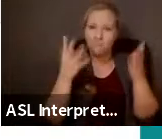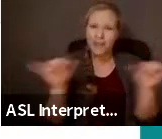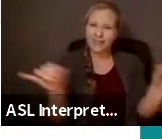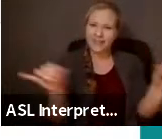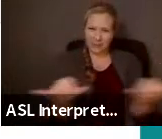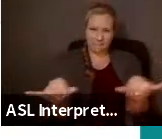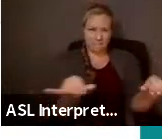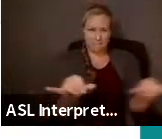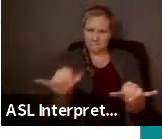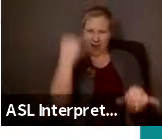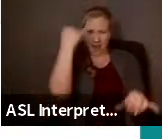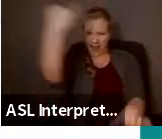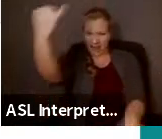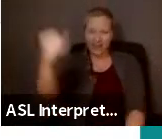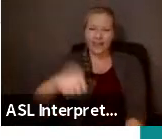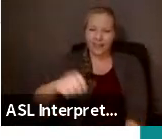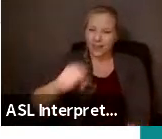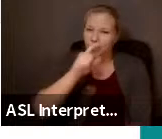So.